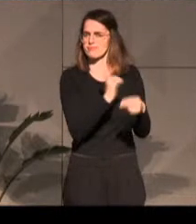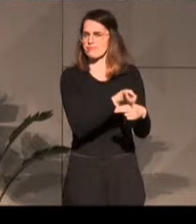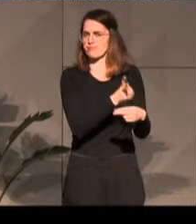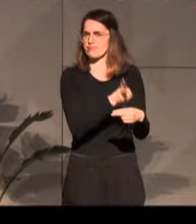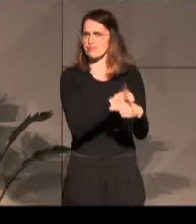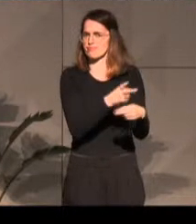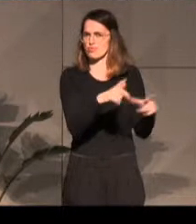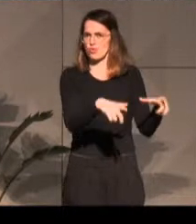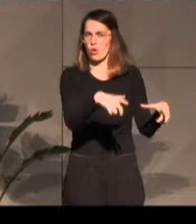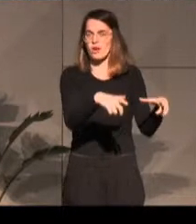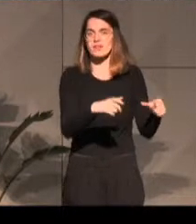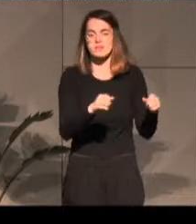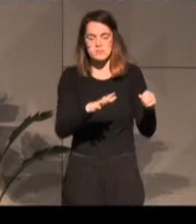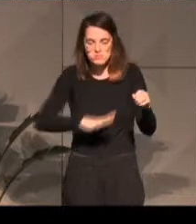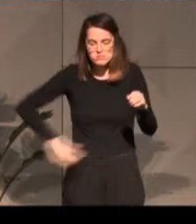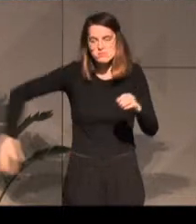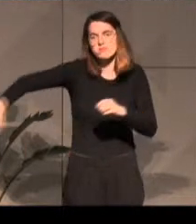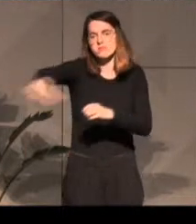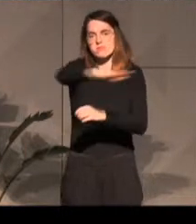flow.